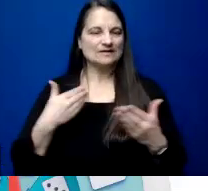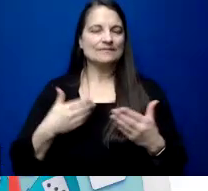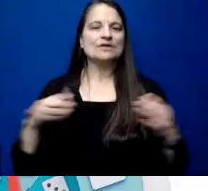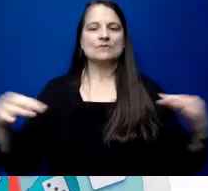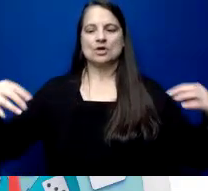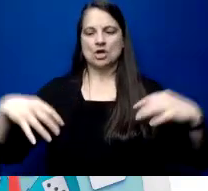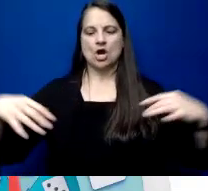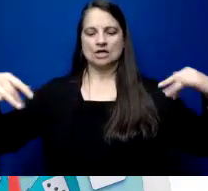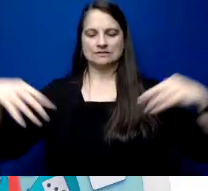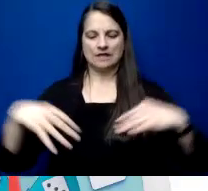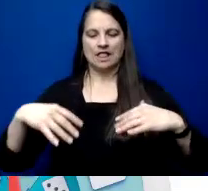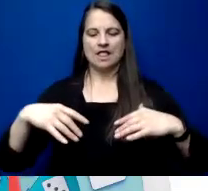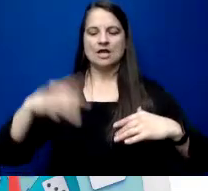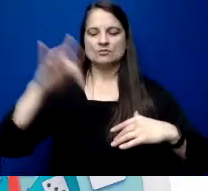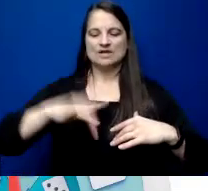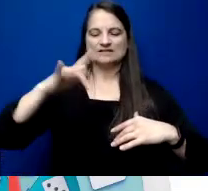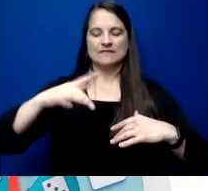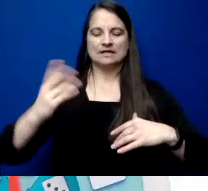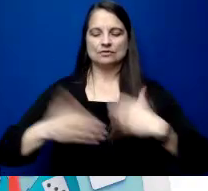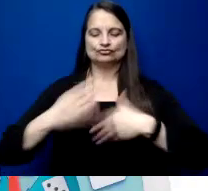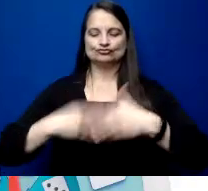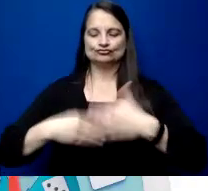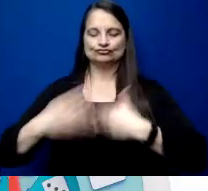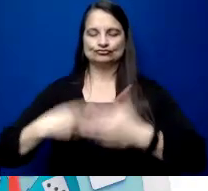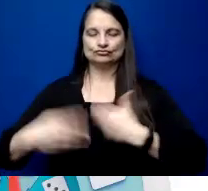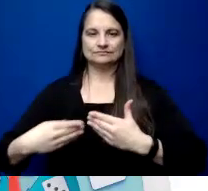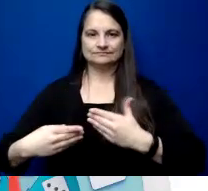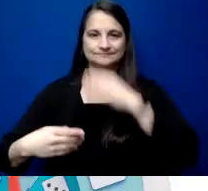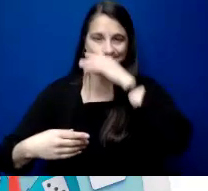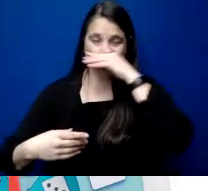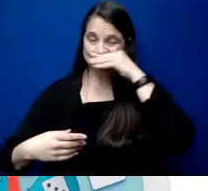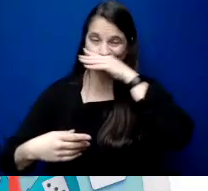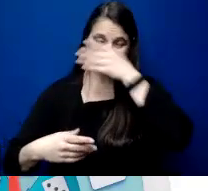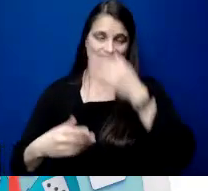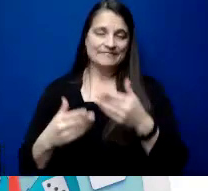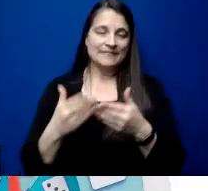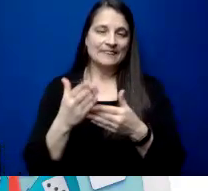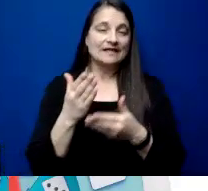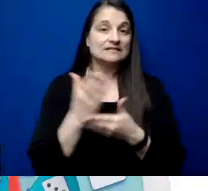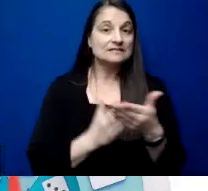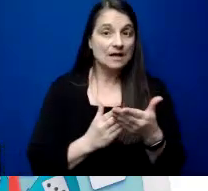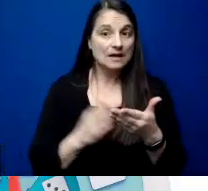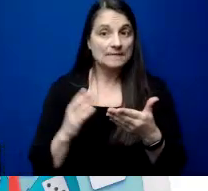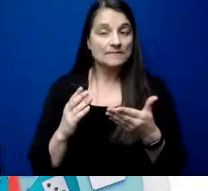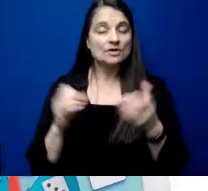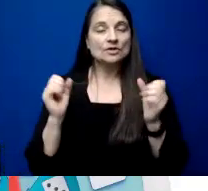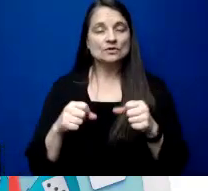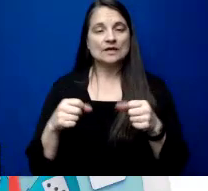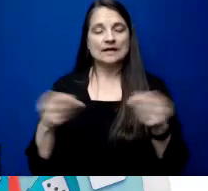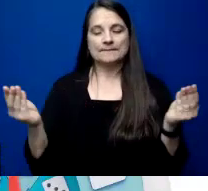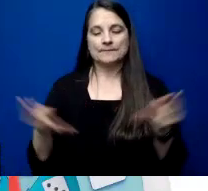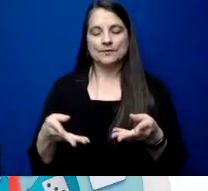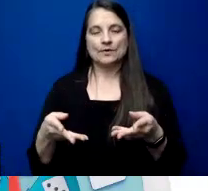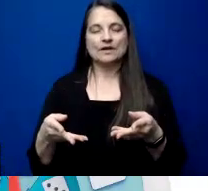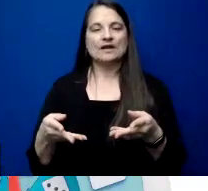both sides and you would press a button and it would shuffle them for you. And then there were some card dealers that you could put the cards in, and you